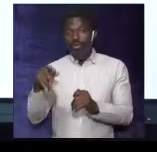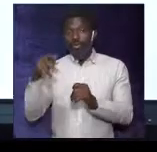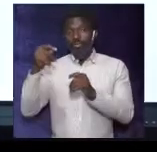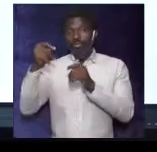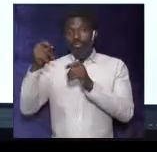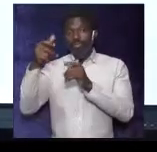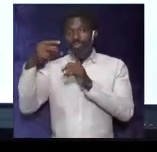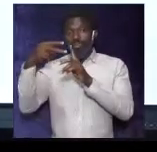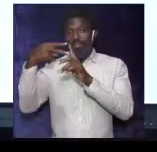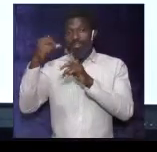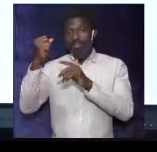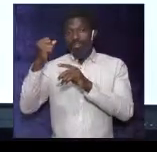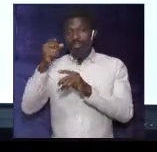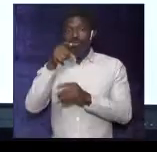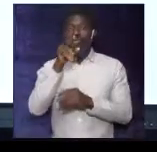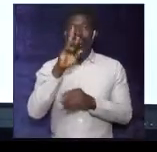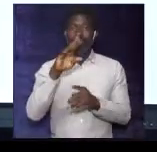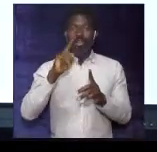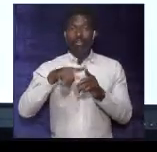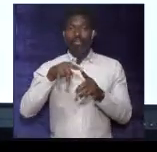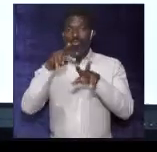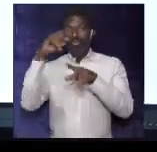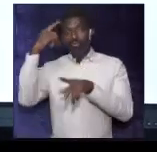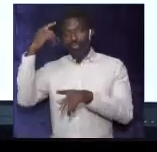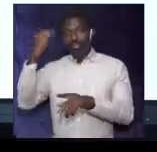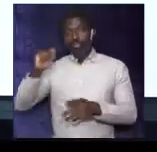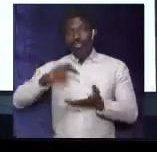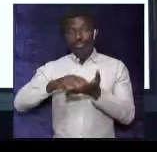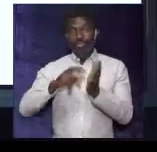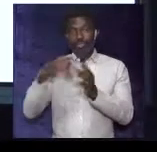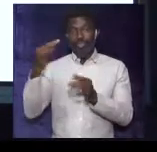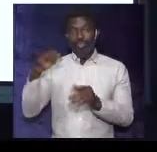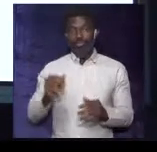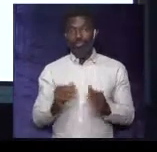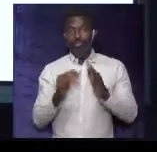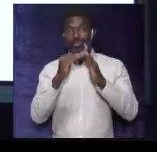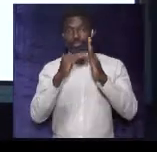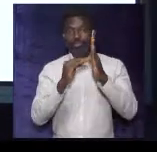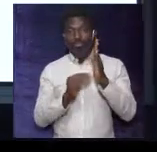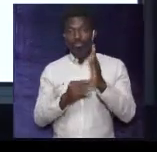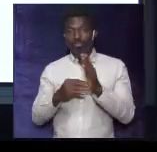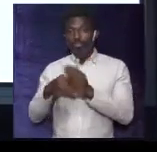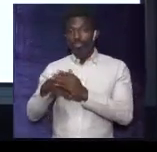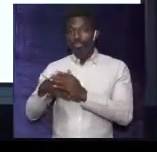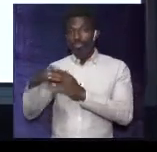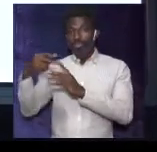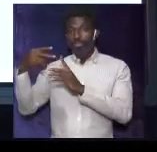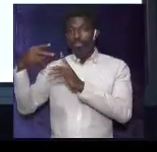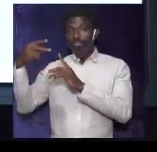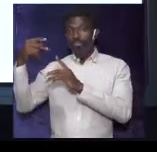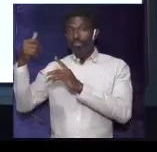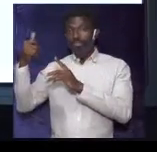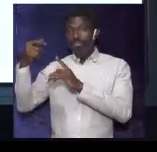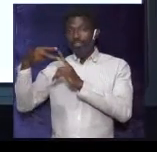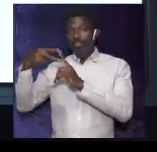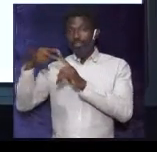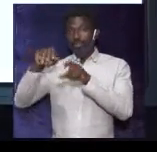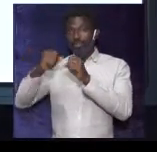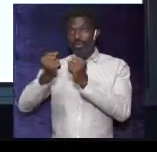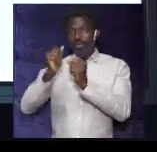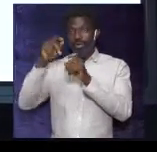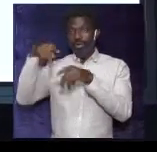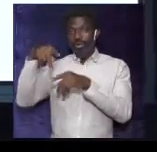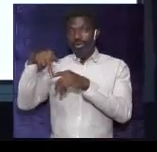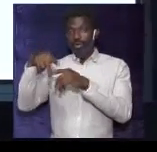following phrasal verbs. You are to look for the meaning of the following phrasal verbs. Break